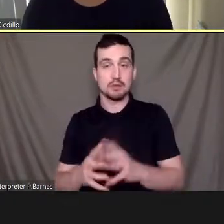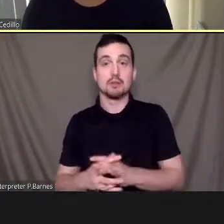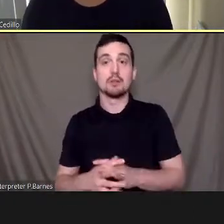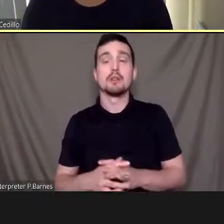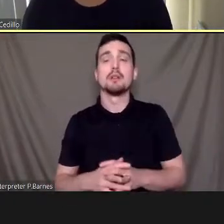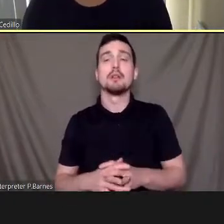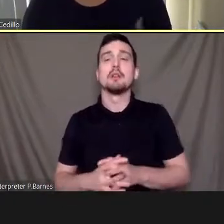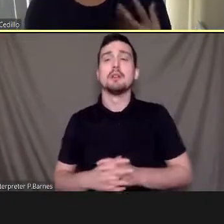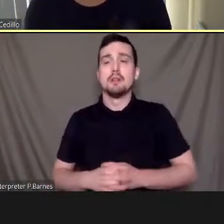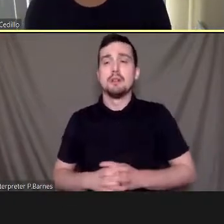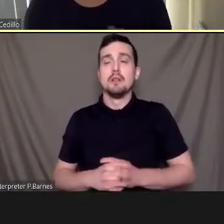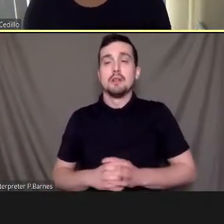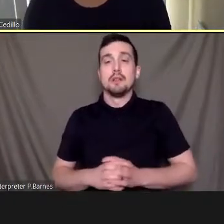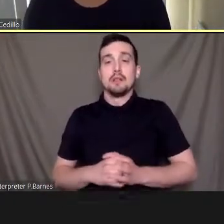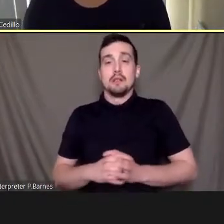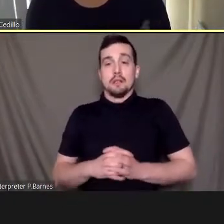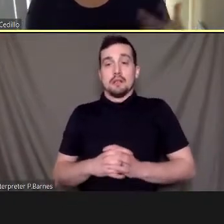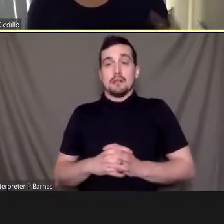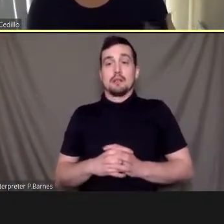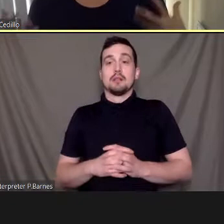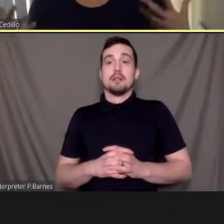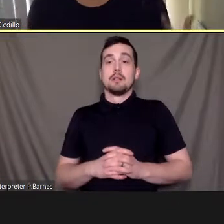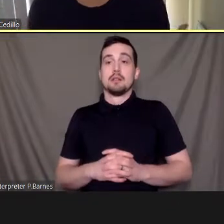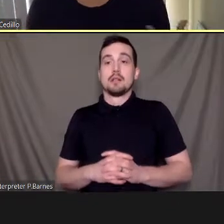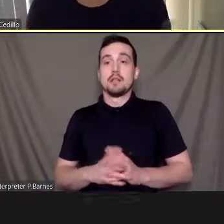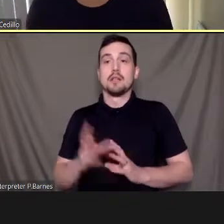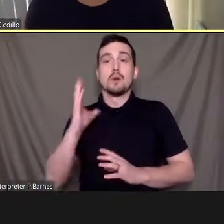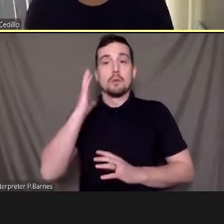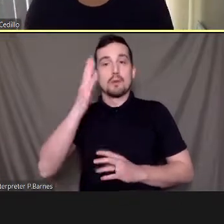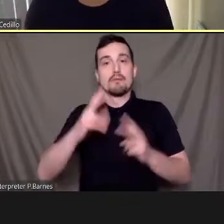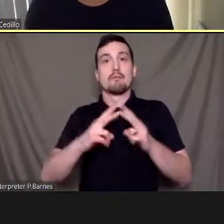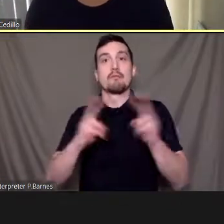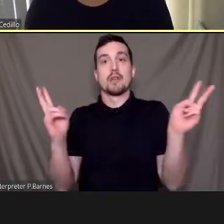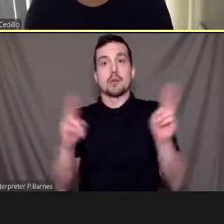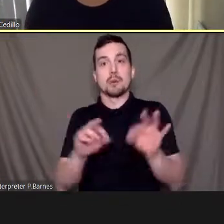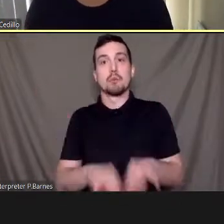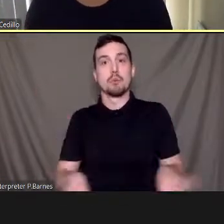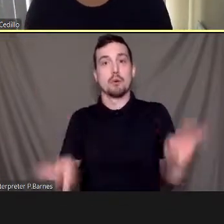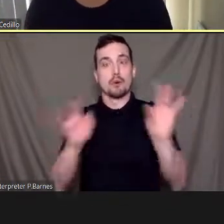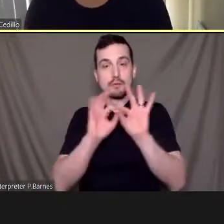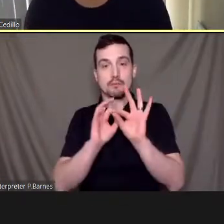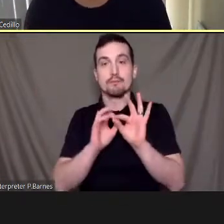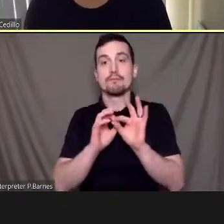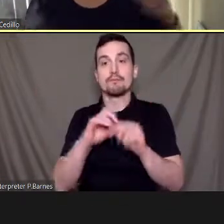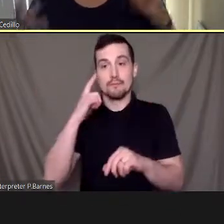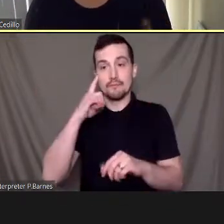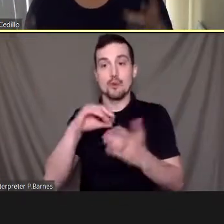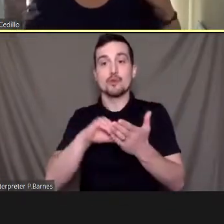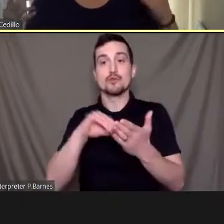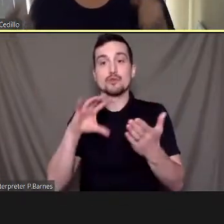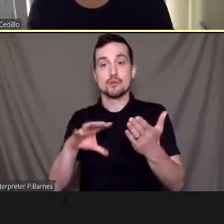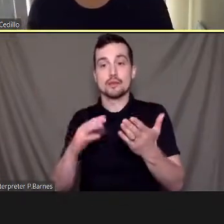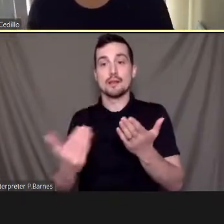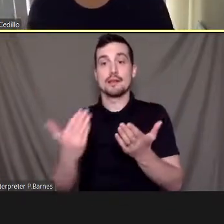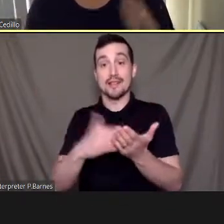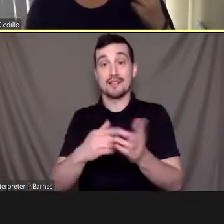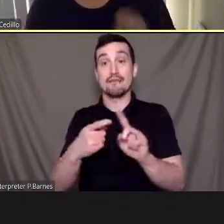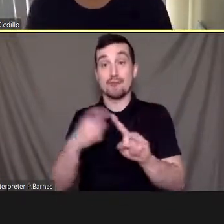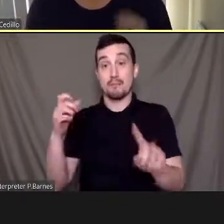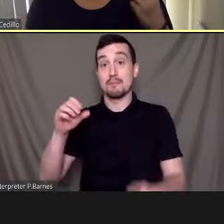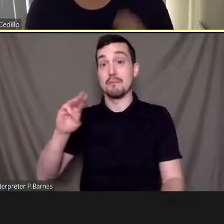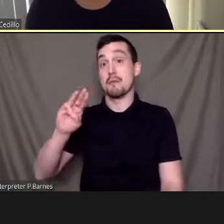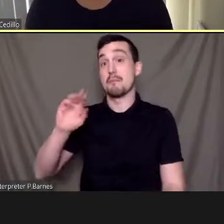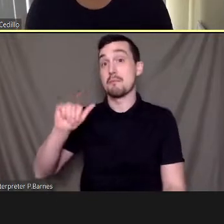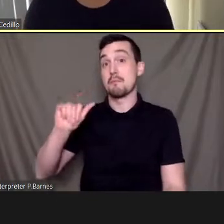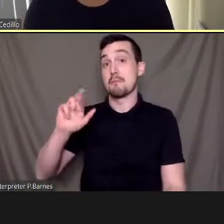But this is also going to be very important for students, again, from marginalized backgrounds,